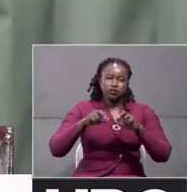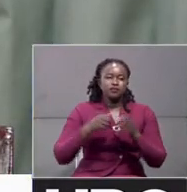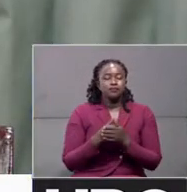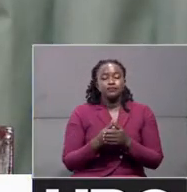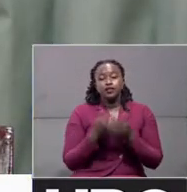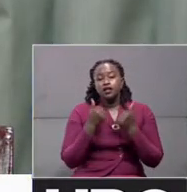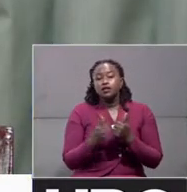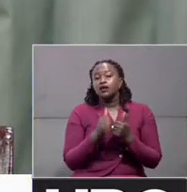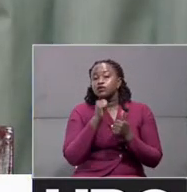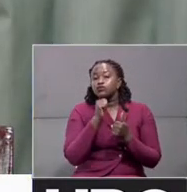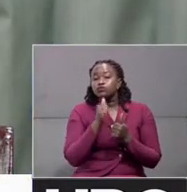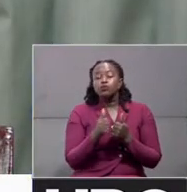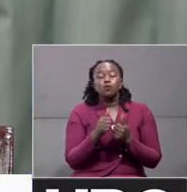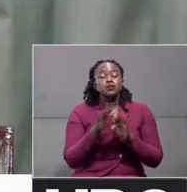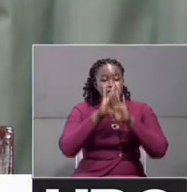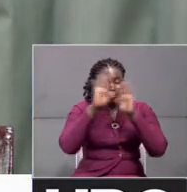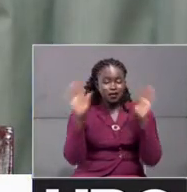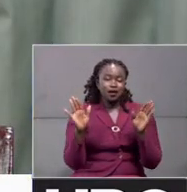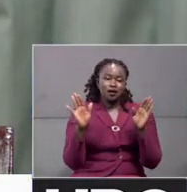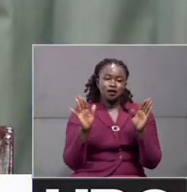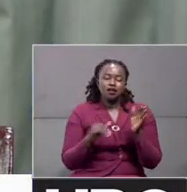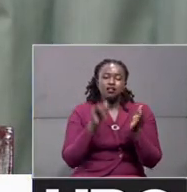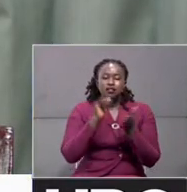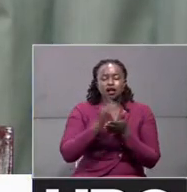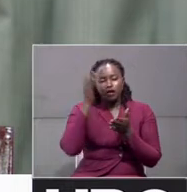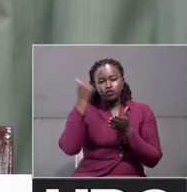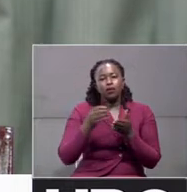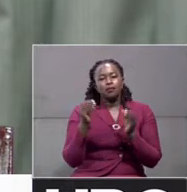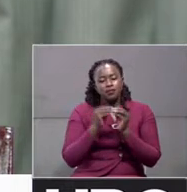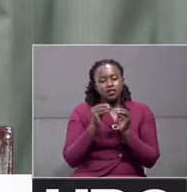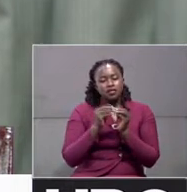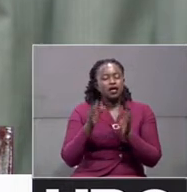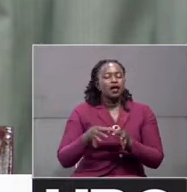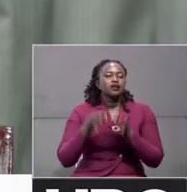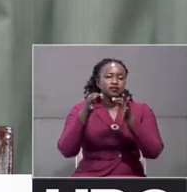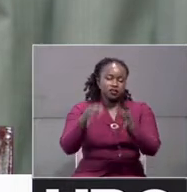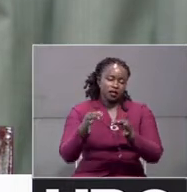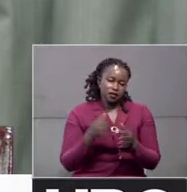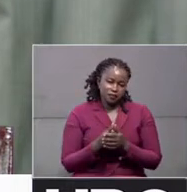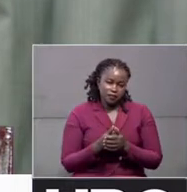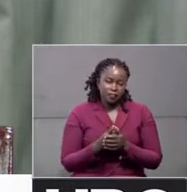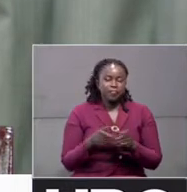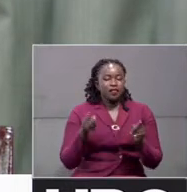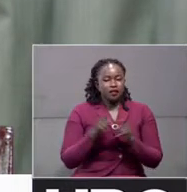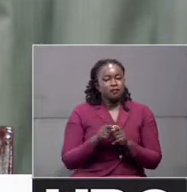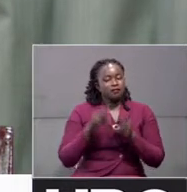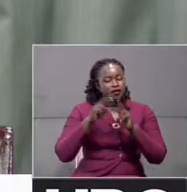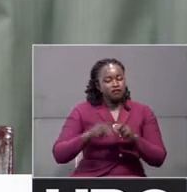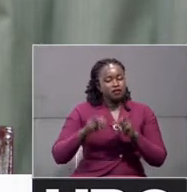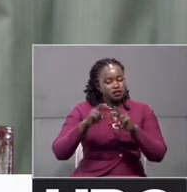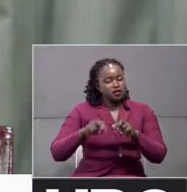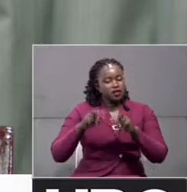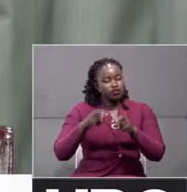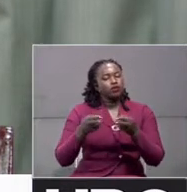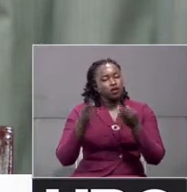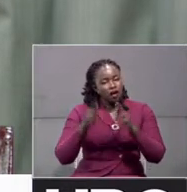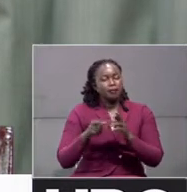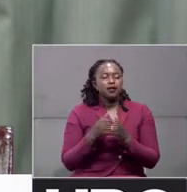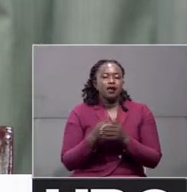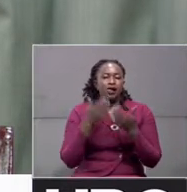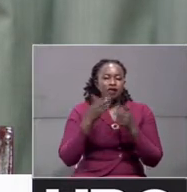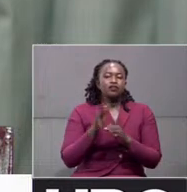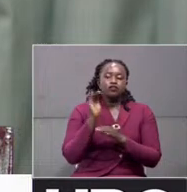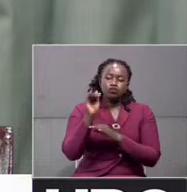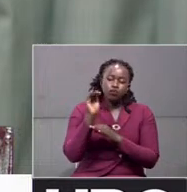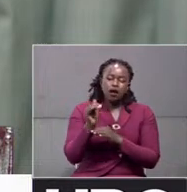not coming out clear. And that's why we have adjourned the meeting. An investigation is done. We have asked Finance to